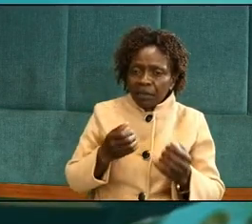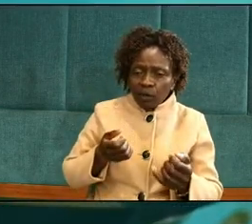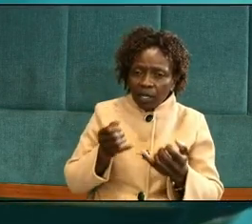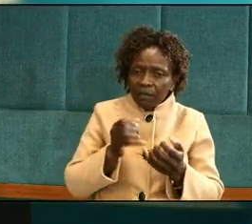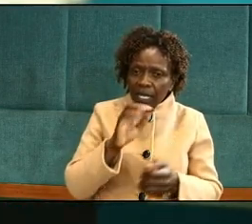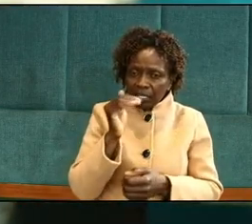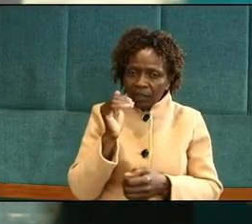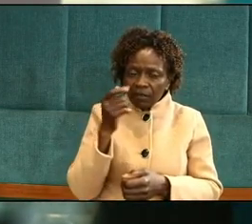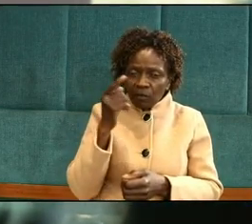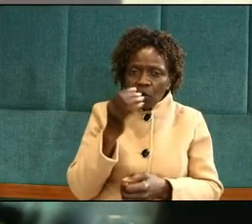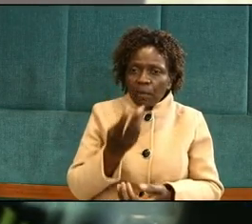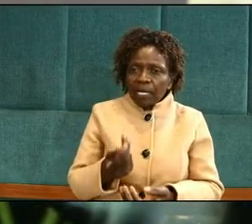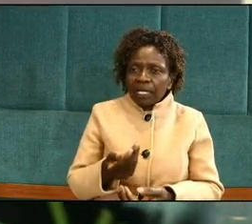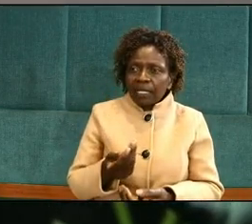money,